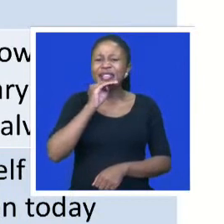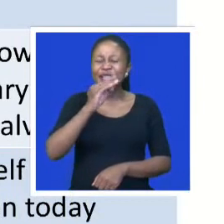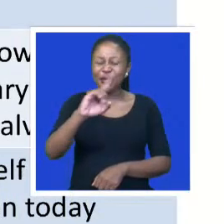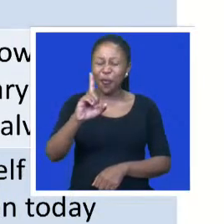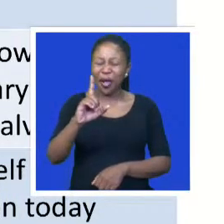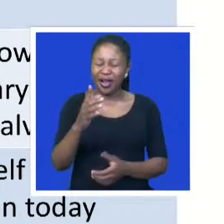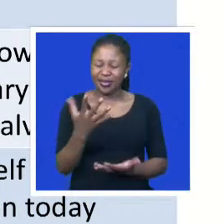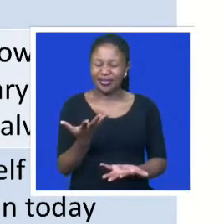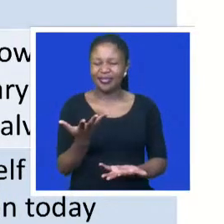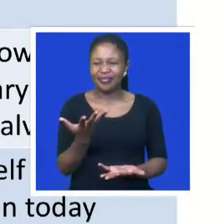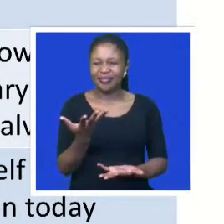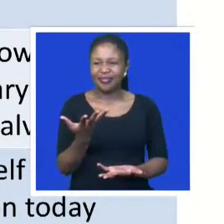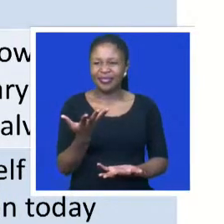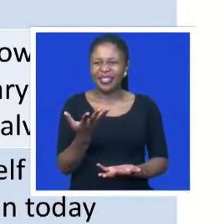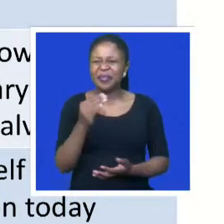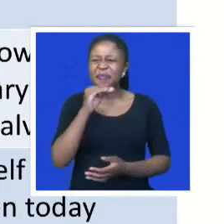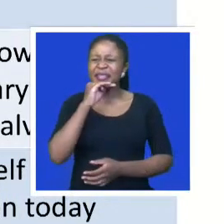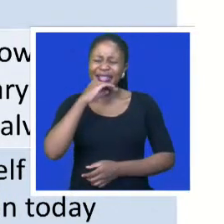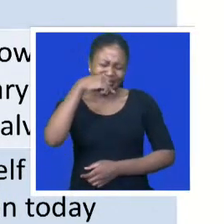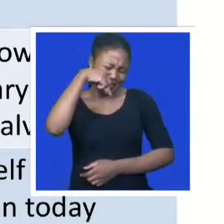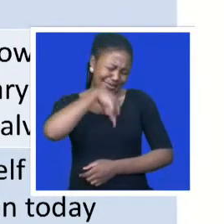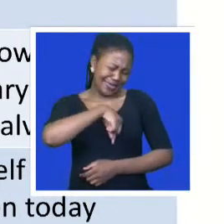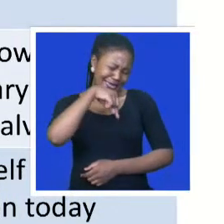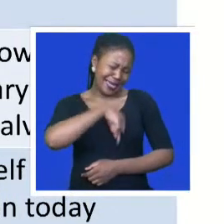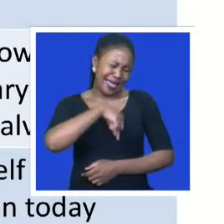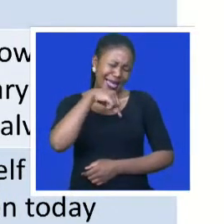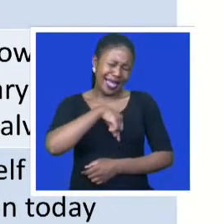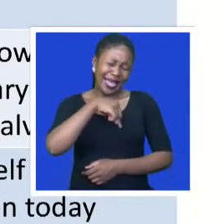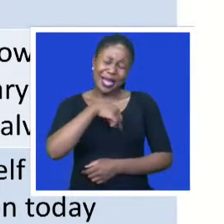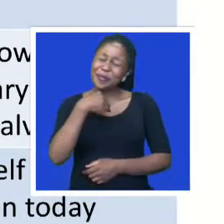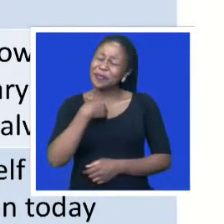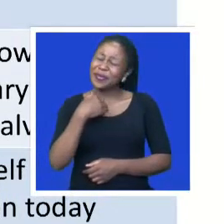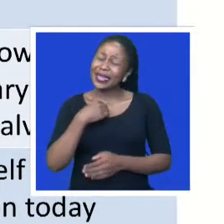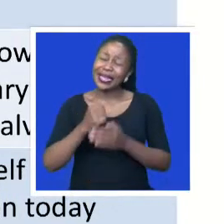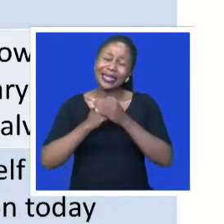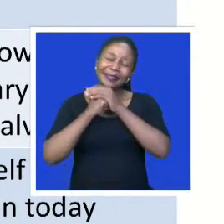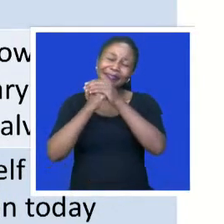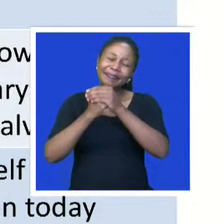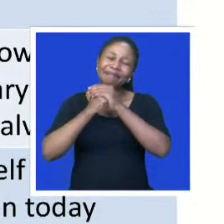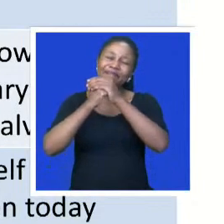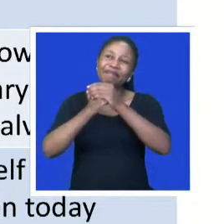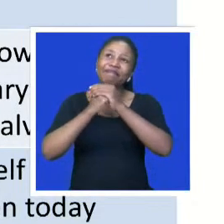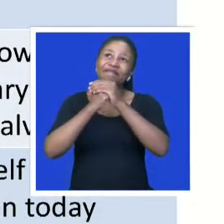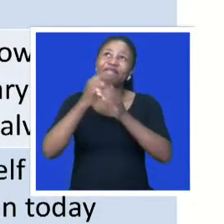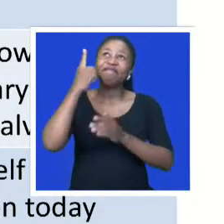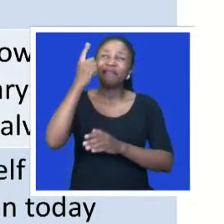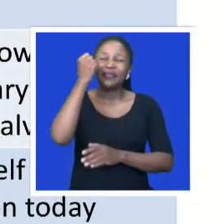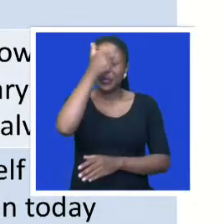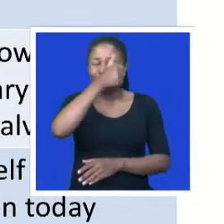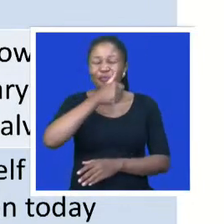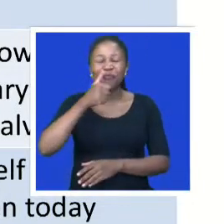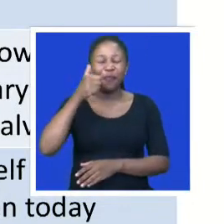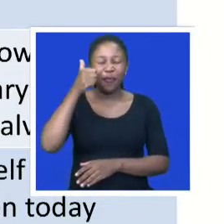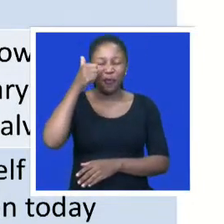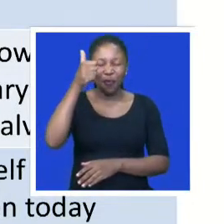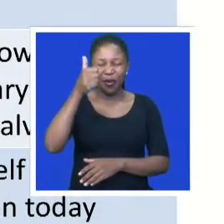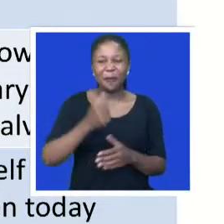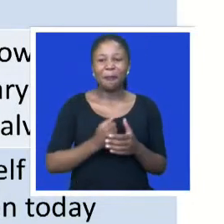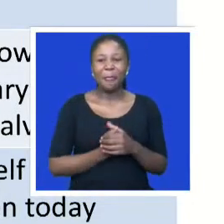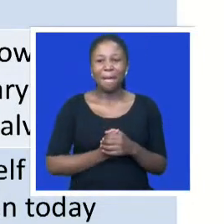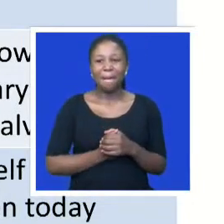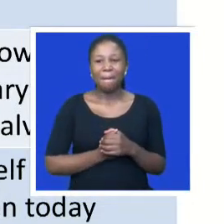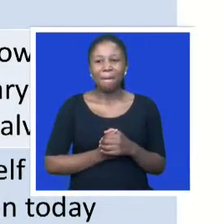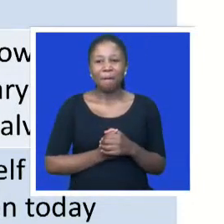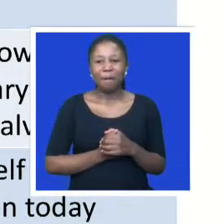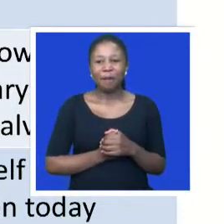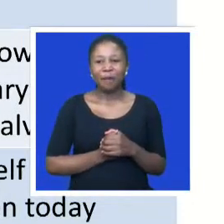being exalts the Lord. She gives glory to God. Then let us look to the next verse. And